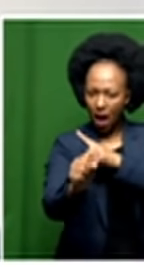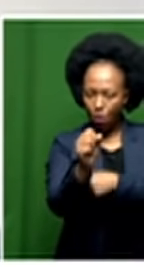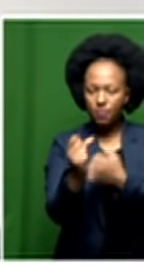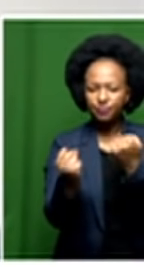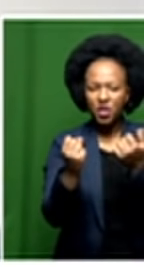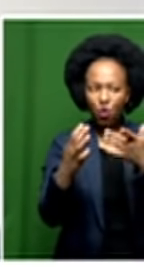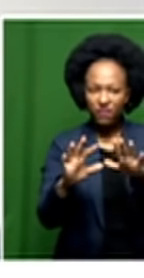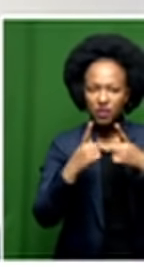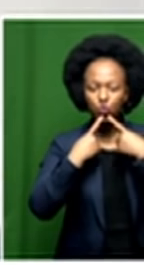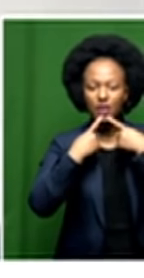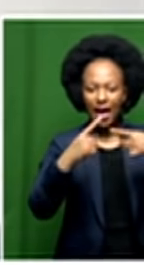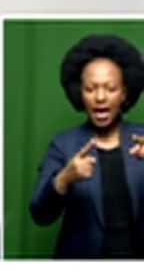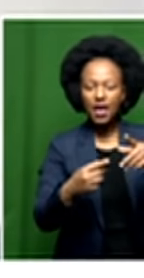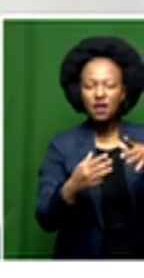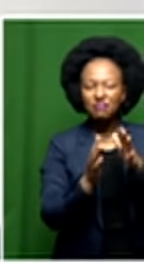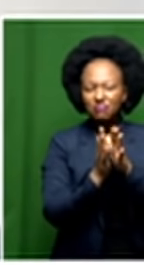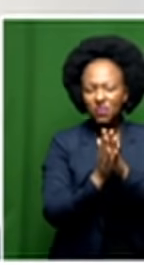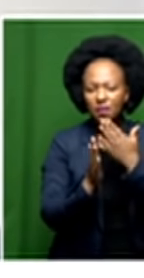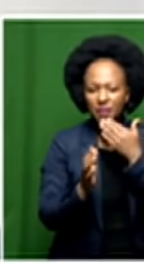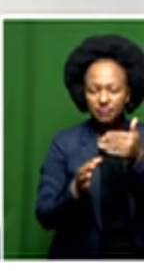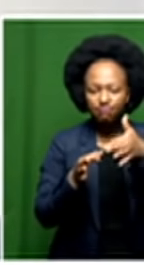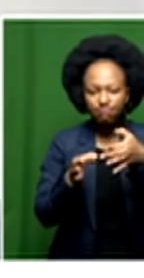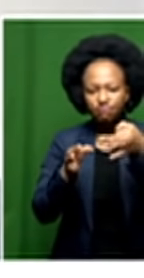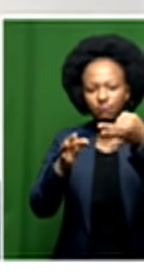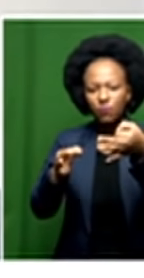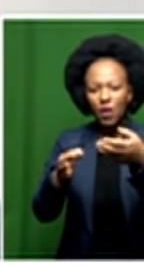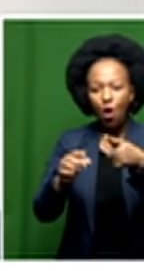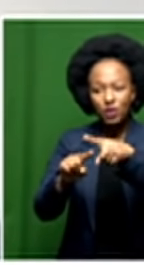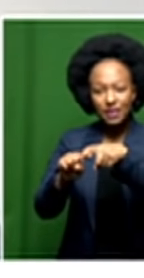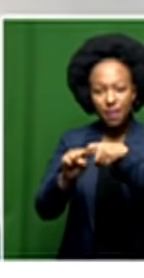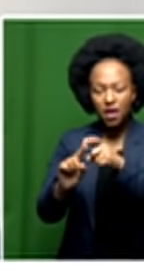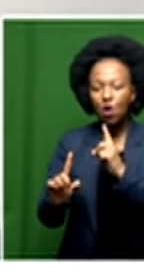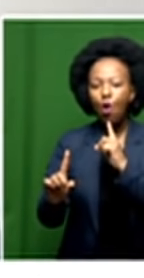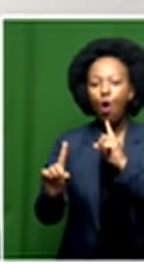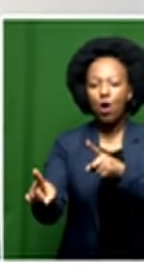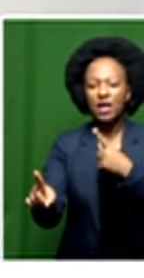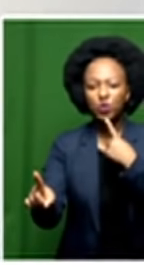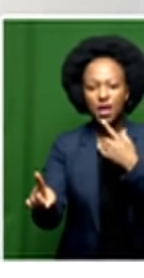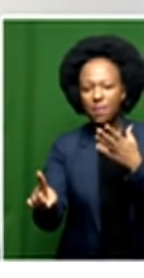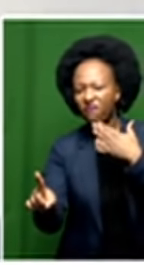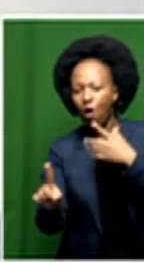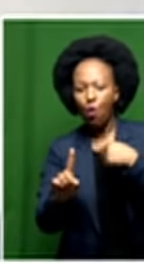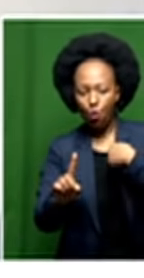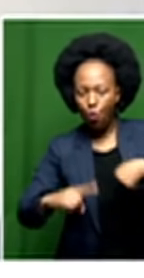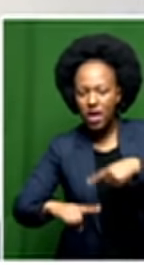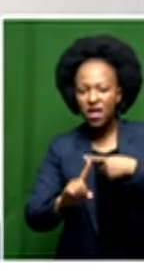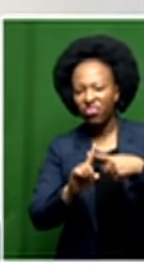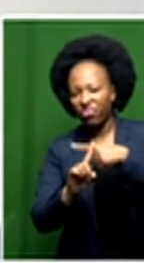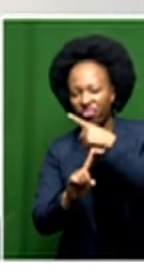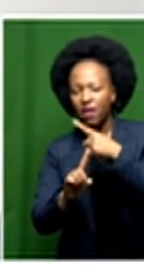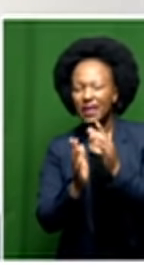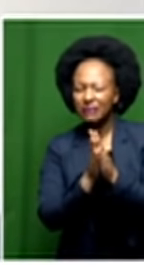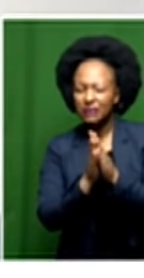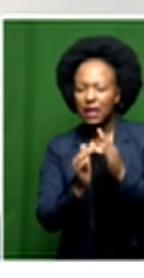that declaration, you must postpone or suspend your own order of invalidity until February next